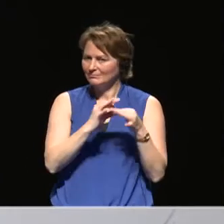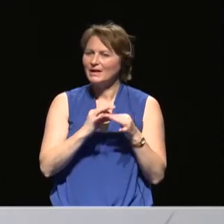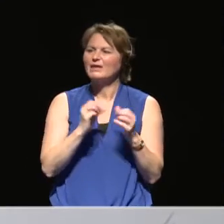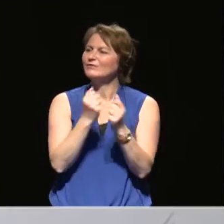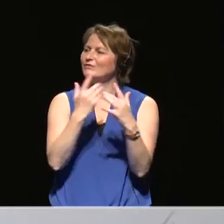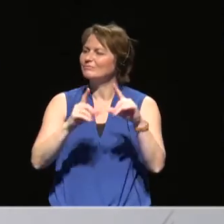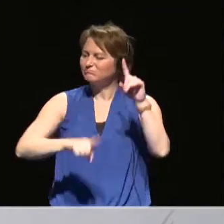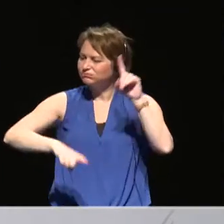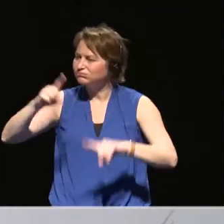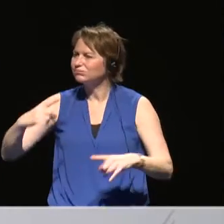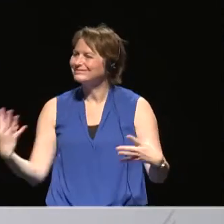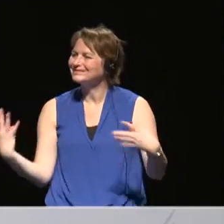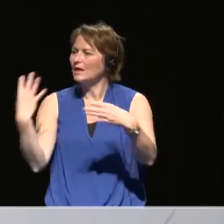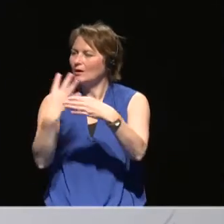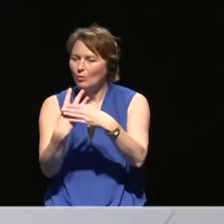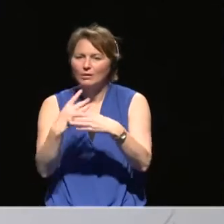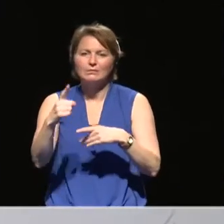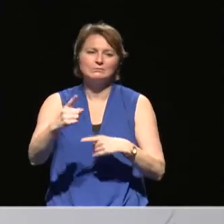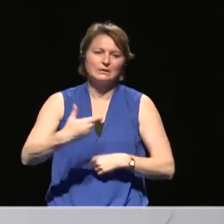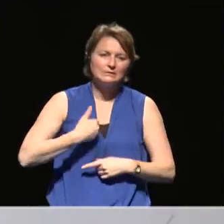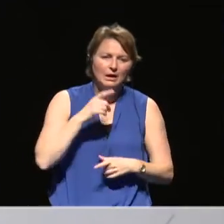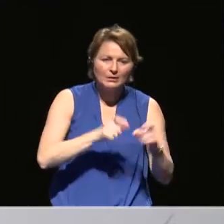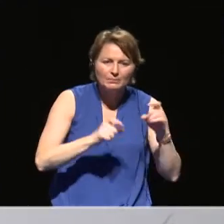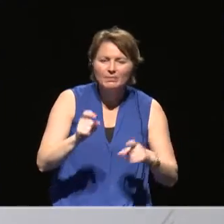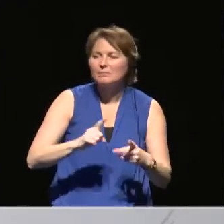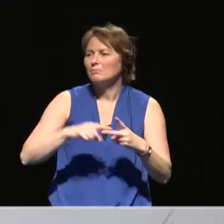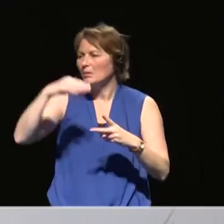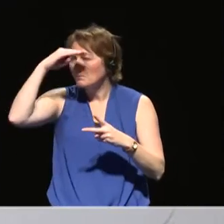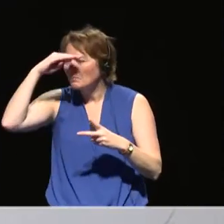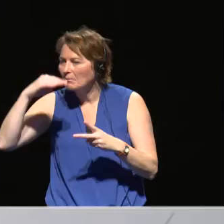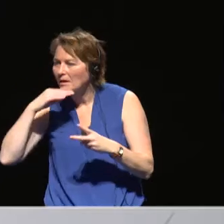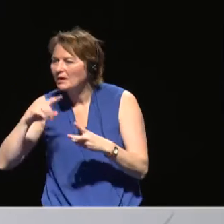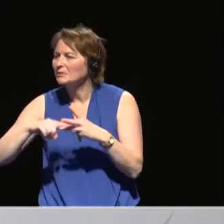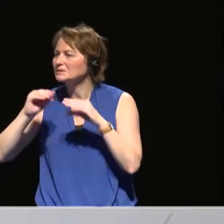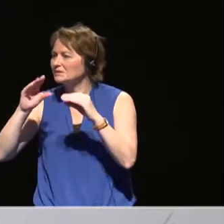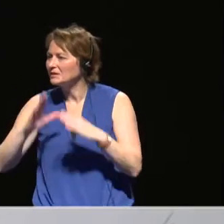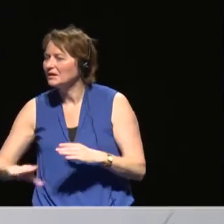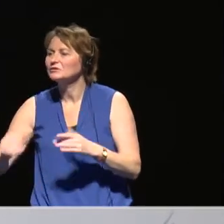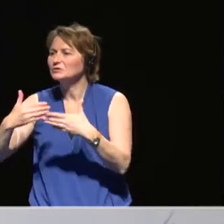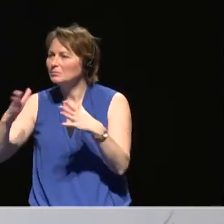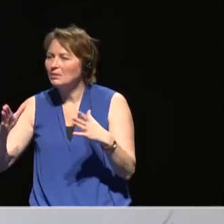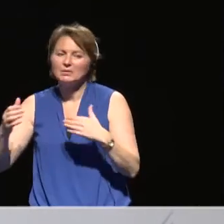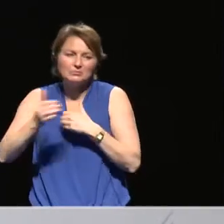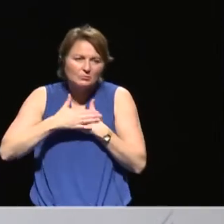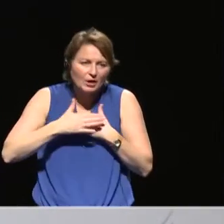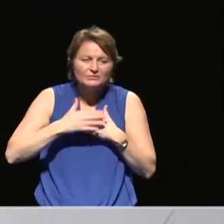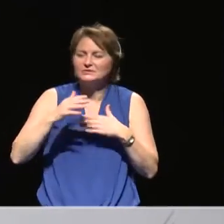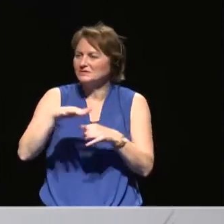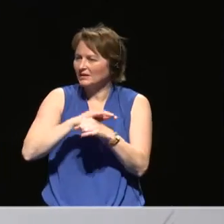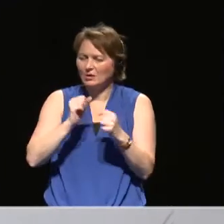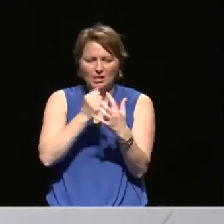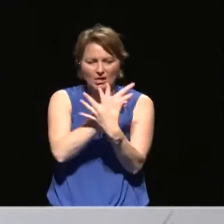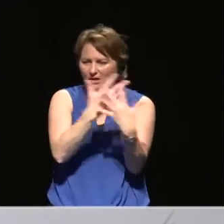stakeholders, young people, communities, parents, mothers and fathers, the government and the private sector. These are all